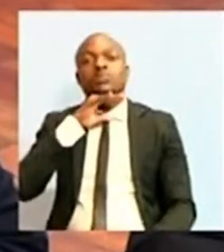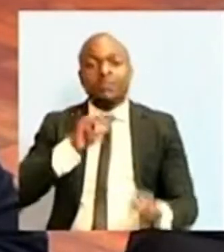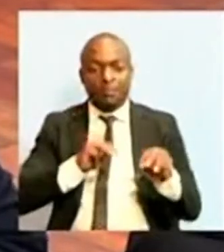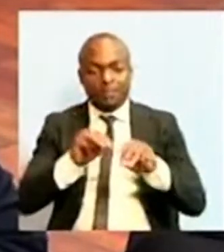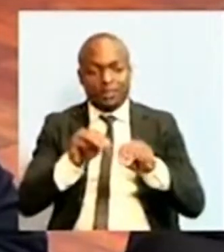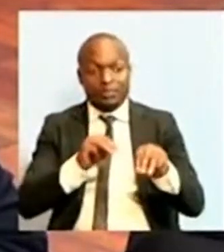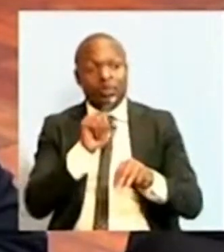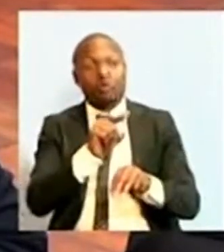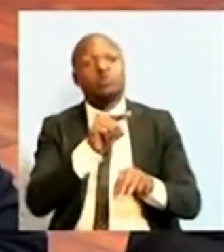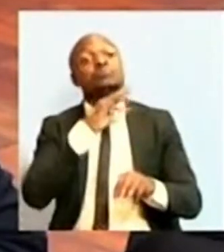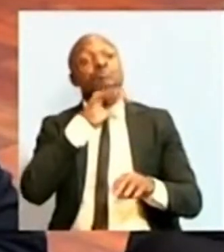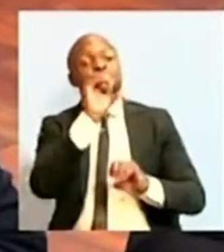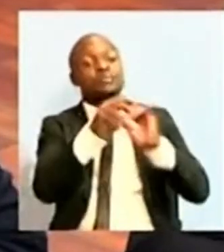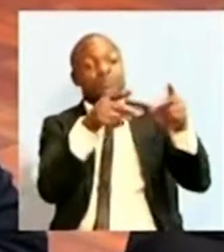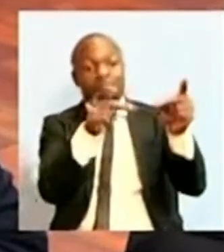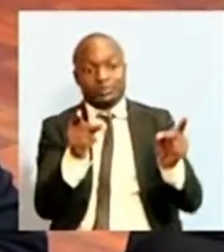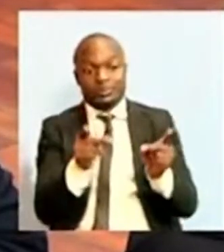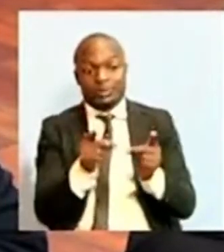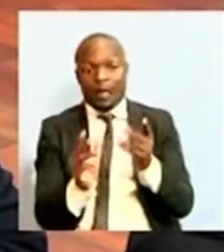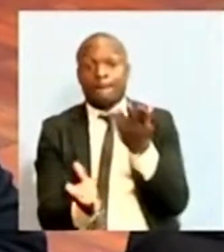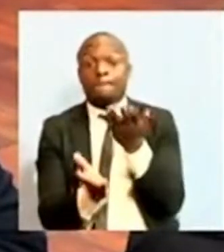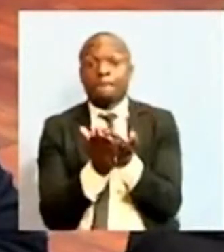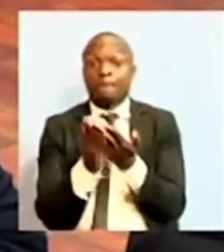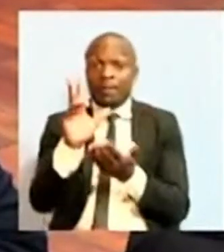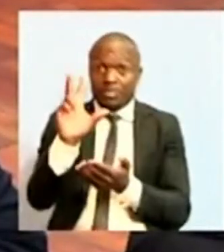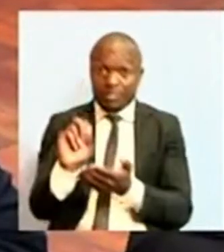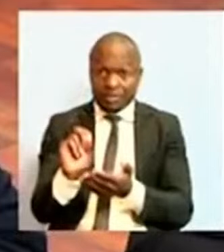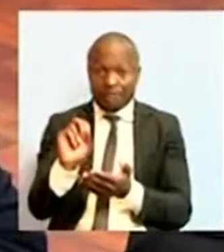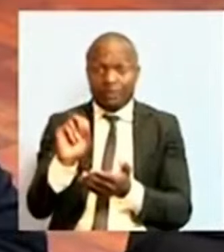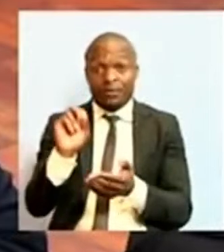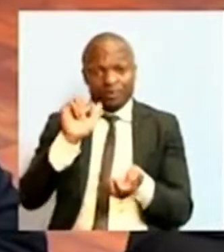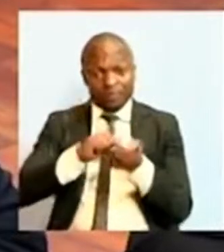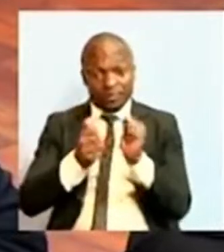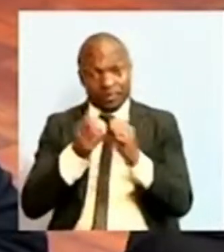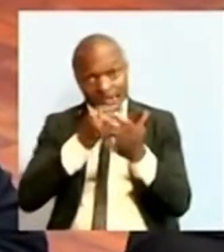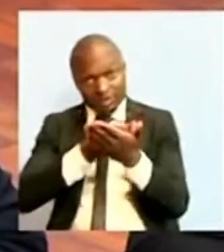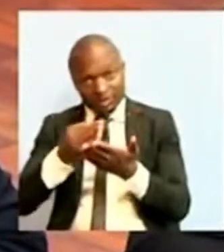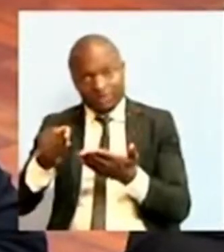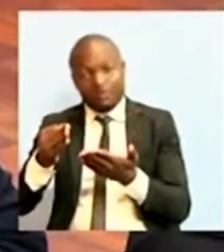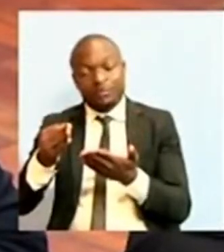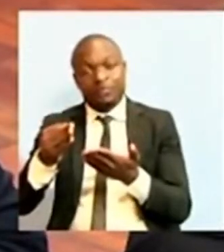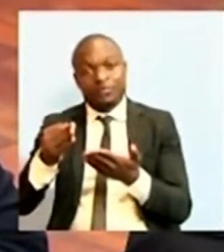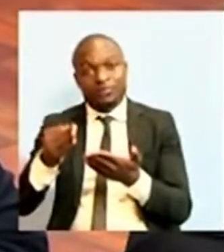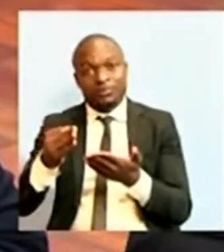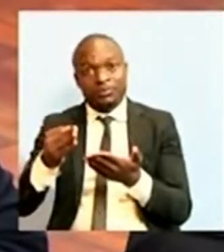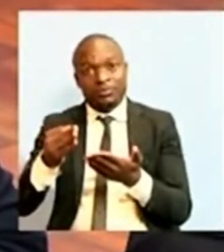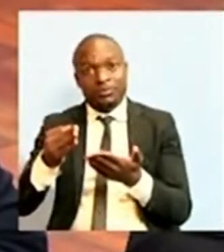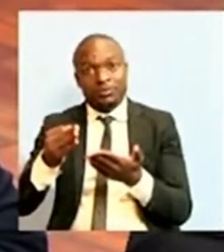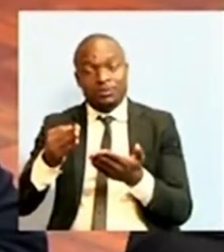site. Appendix 30, Chair, it is a query on failure to dispose of